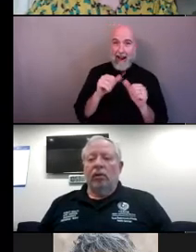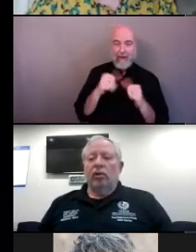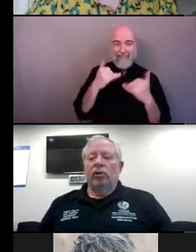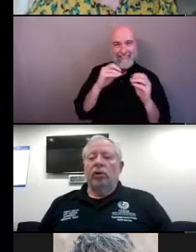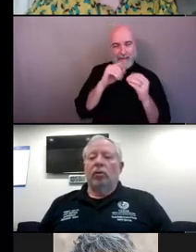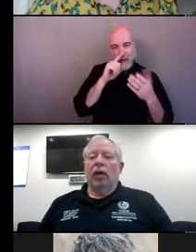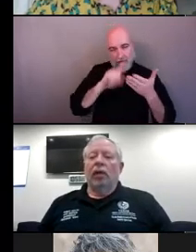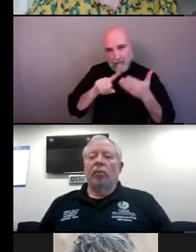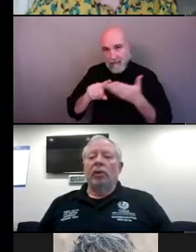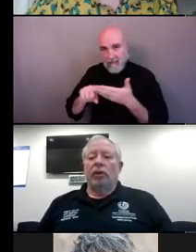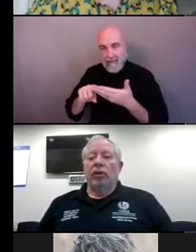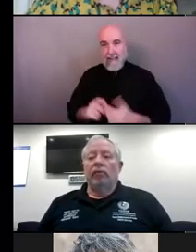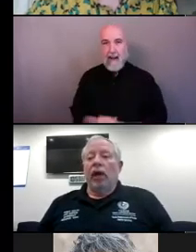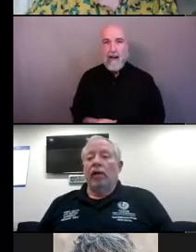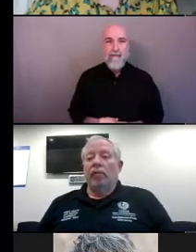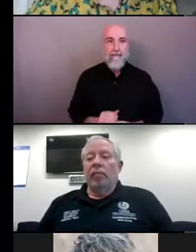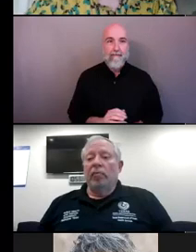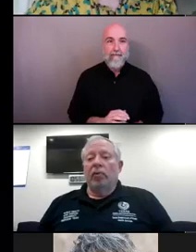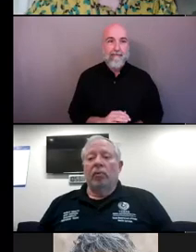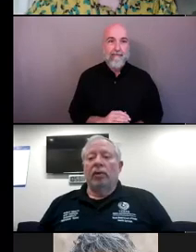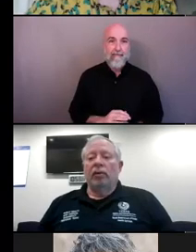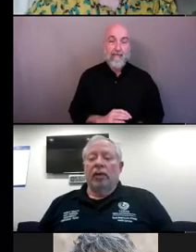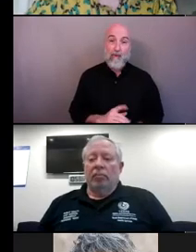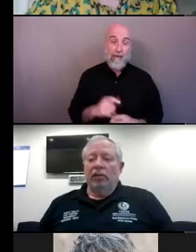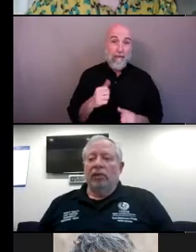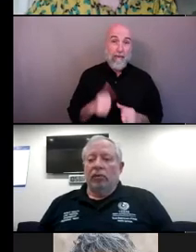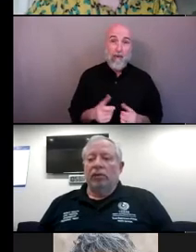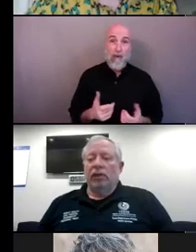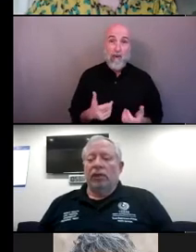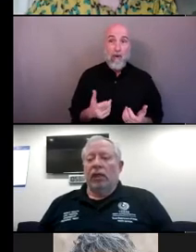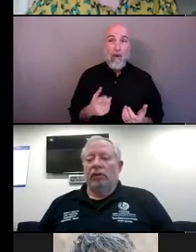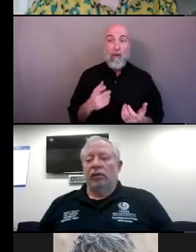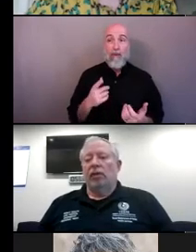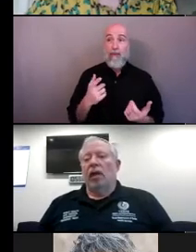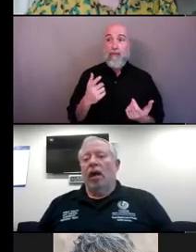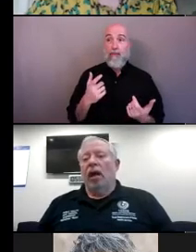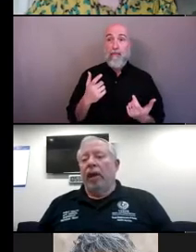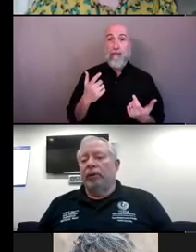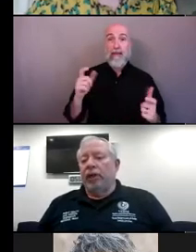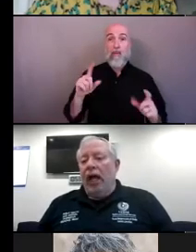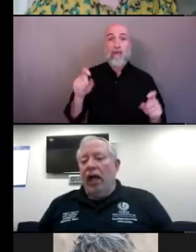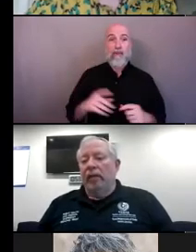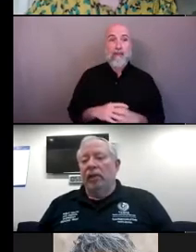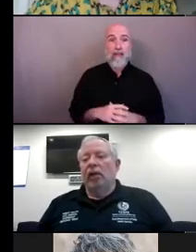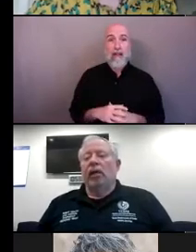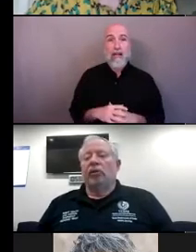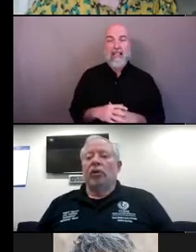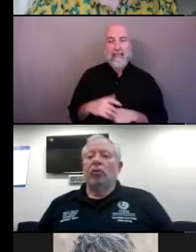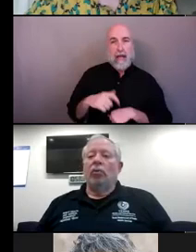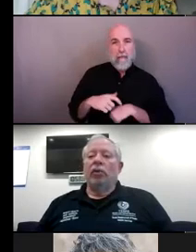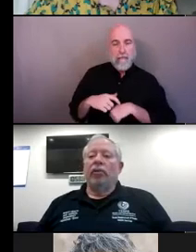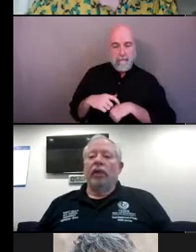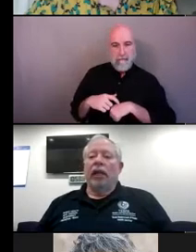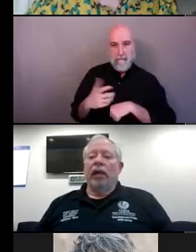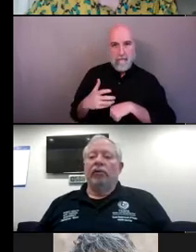investigation. So, you've got to remember what the basic question entails is about time. And